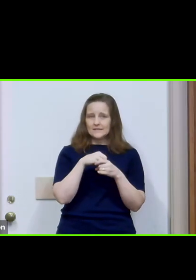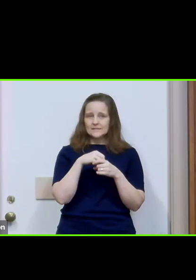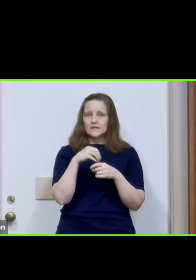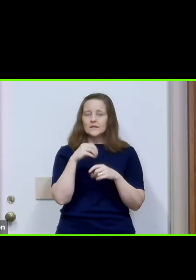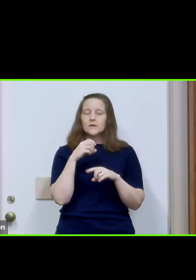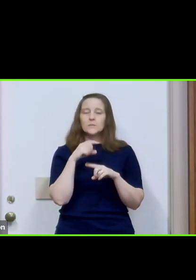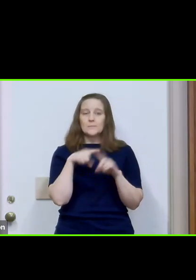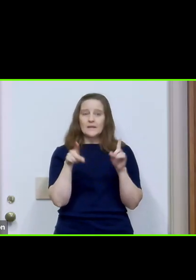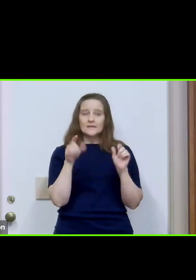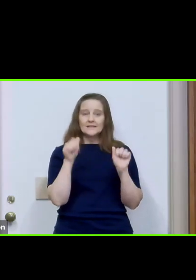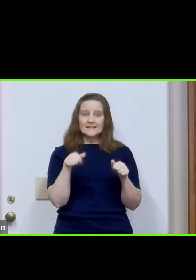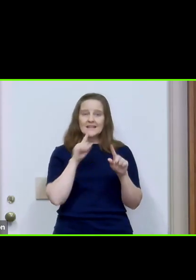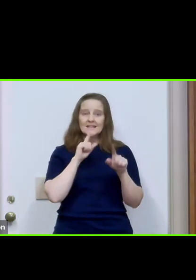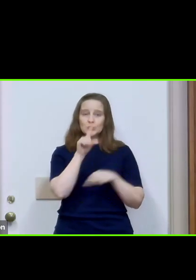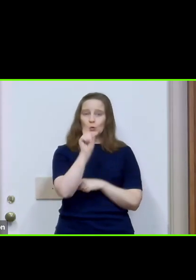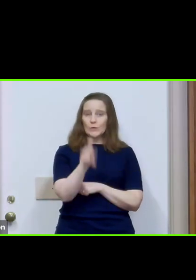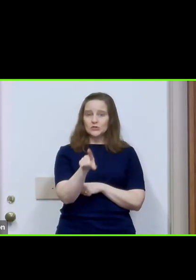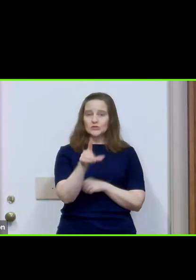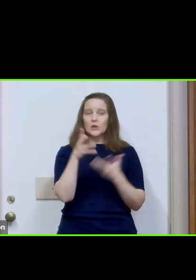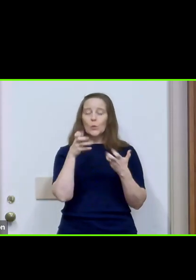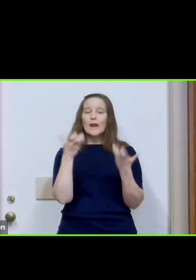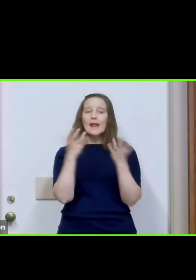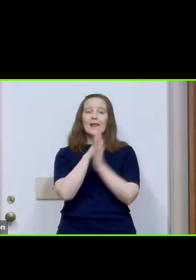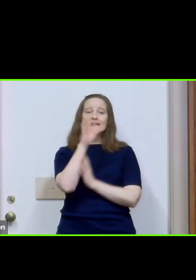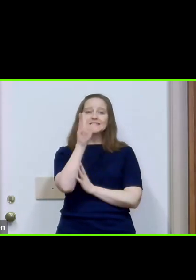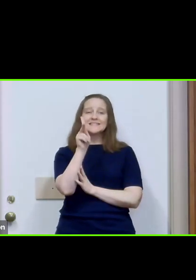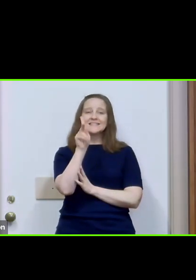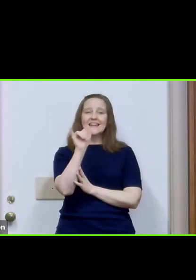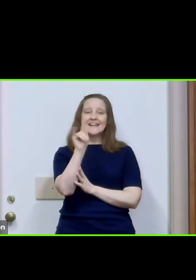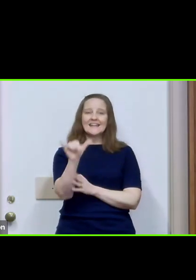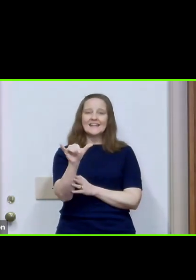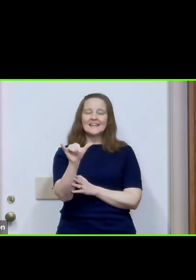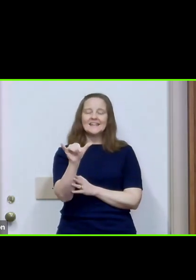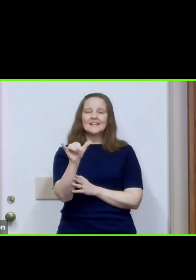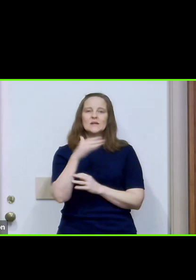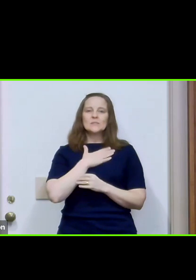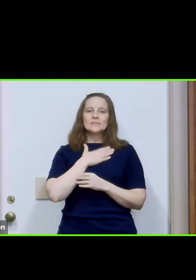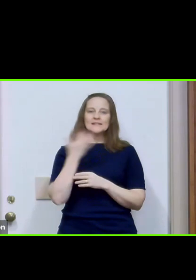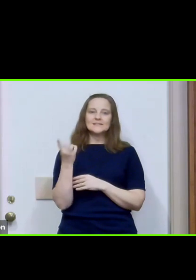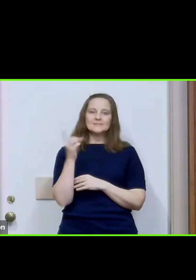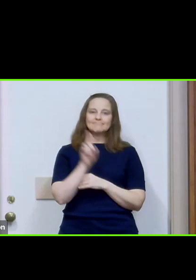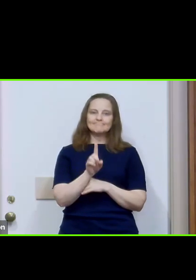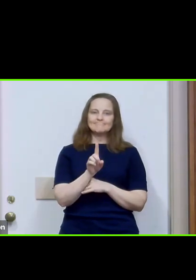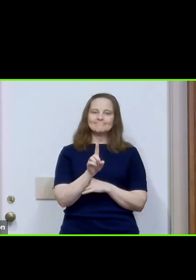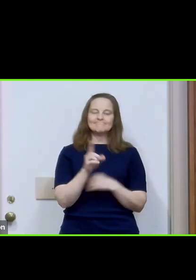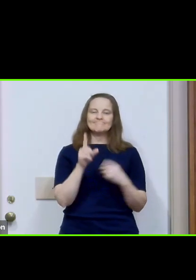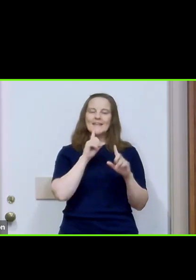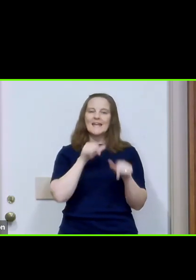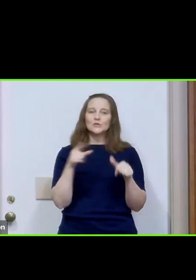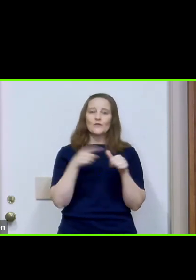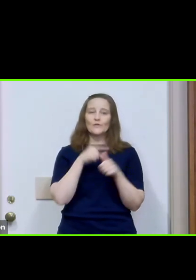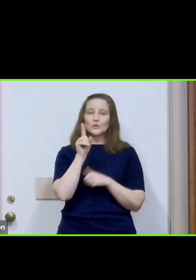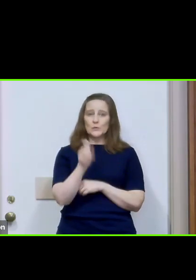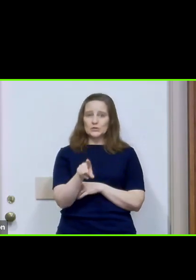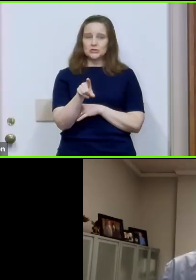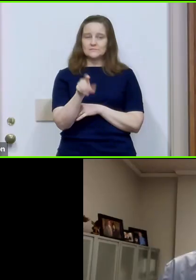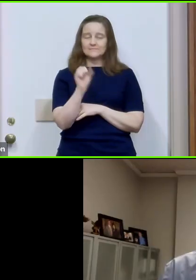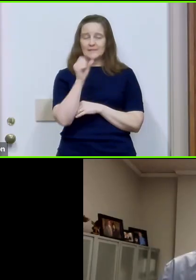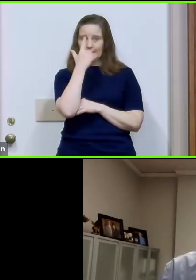answer questions. And actually, I'd like to ask Katie to step up and answer the first question, because it has to do